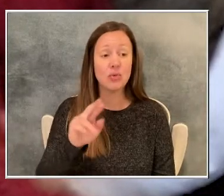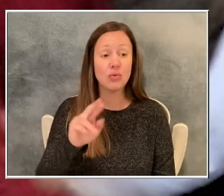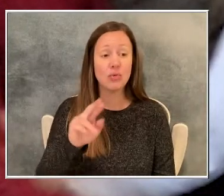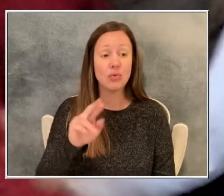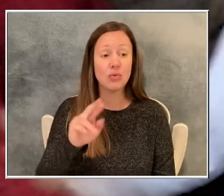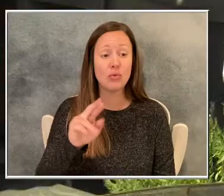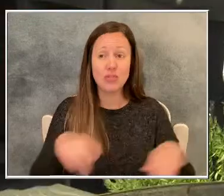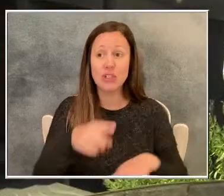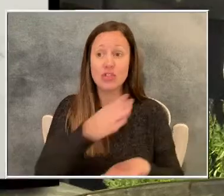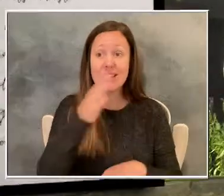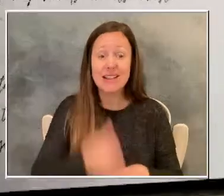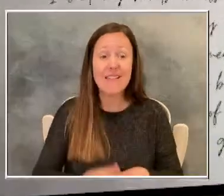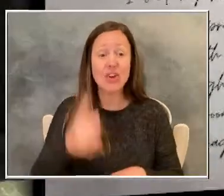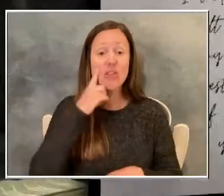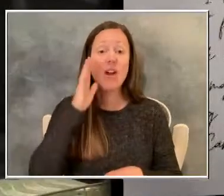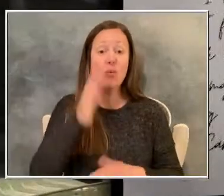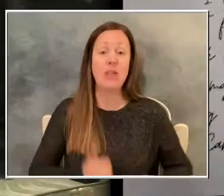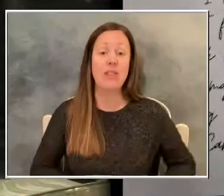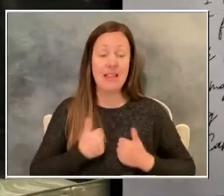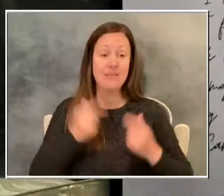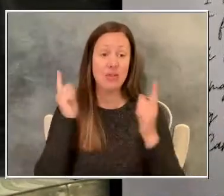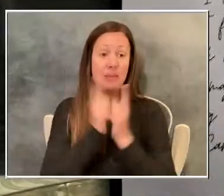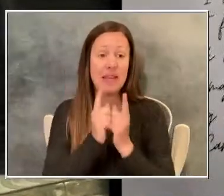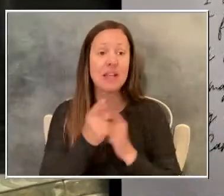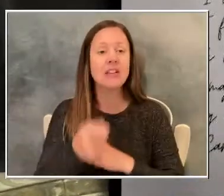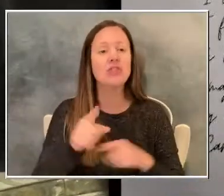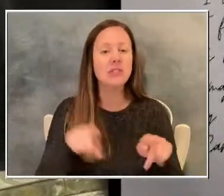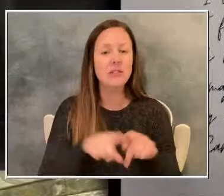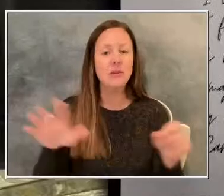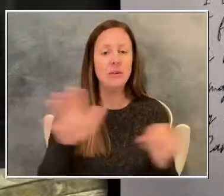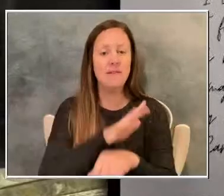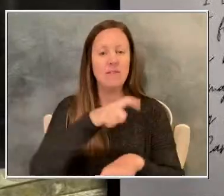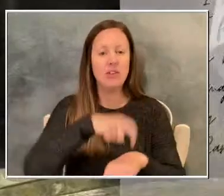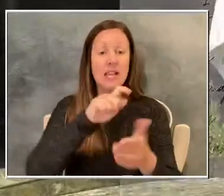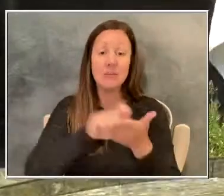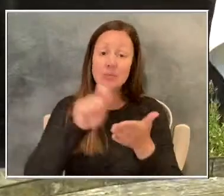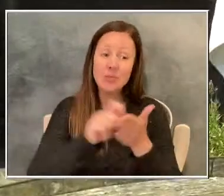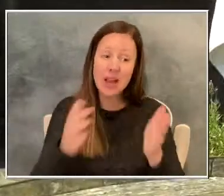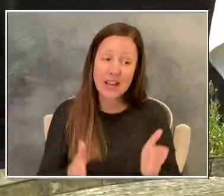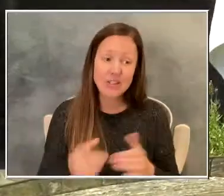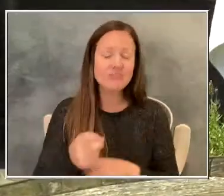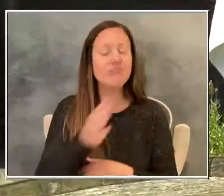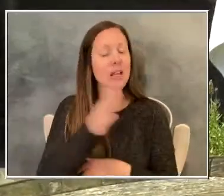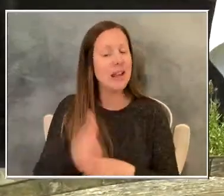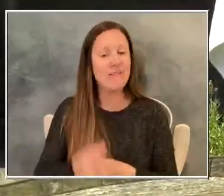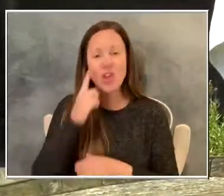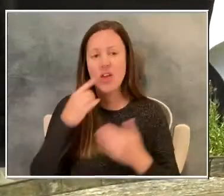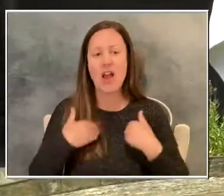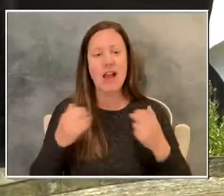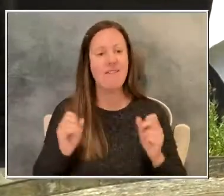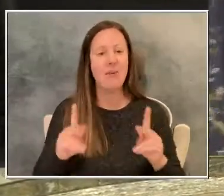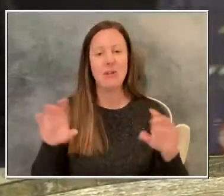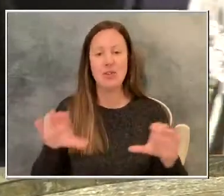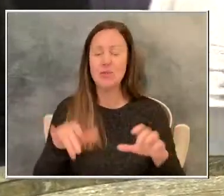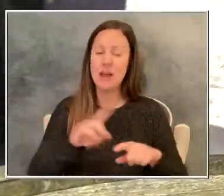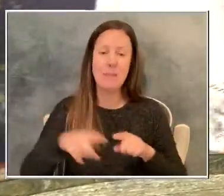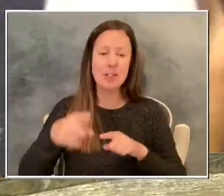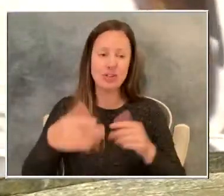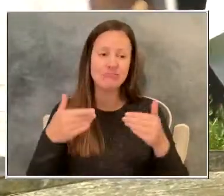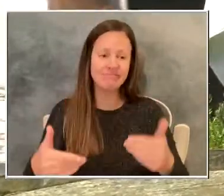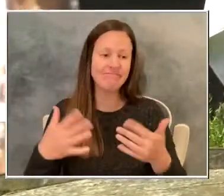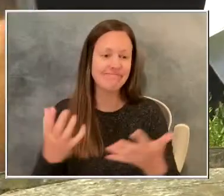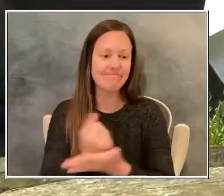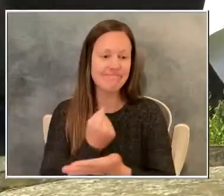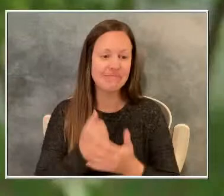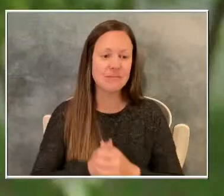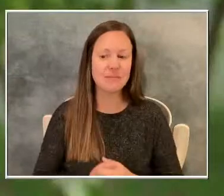she'd live to meet. And she's a full-time writer now, something she never thought she'd get the chance to do. I actually feel like cancer was